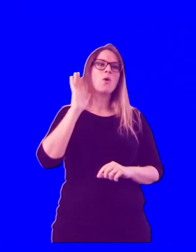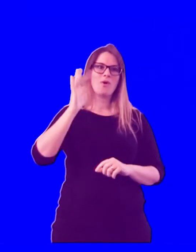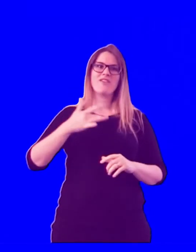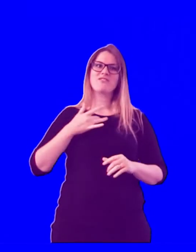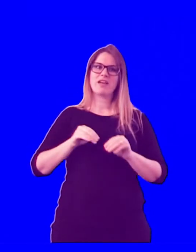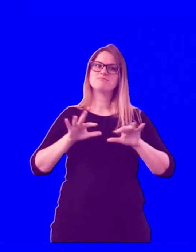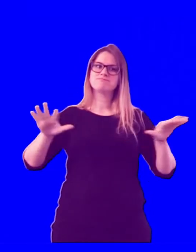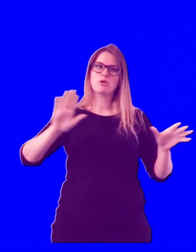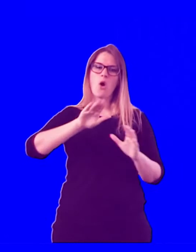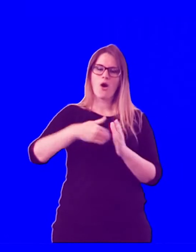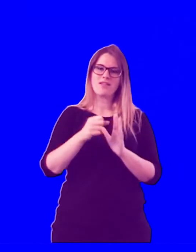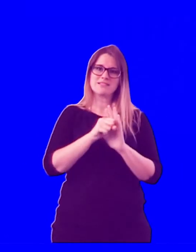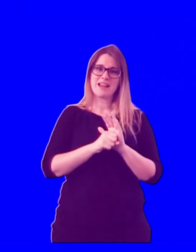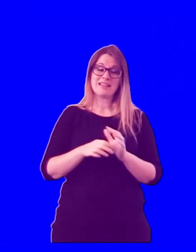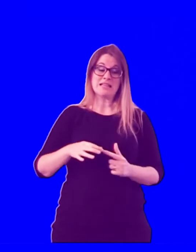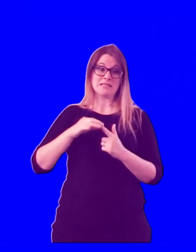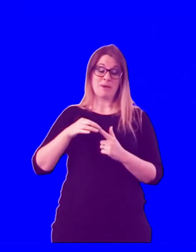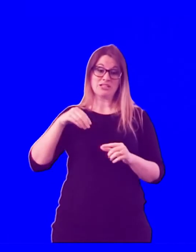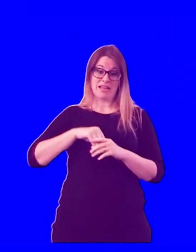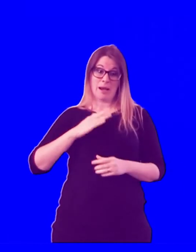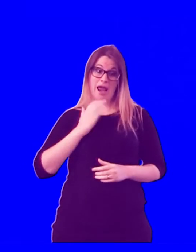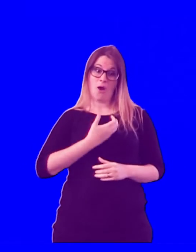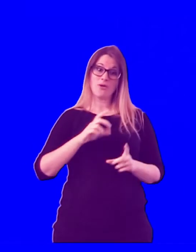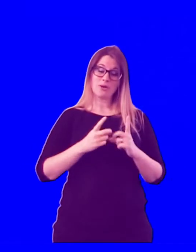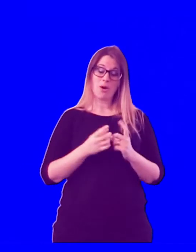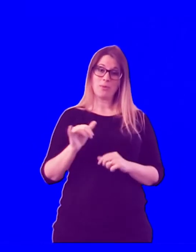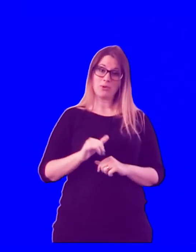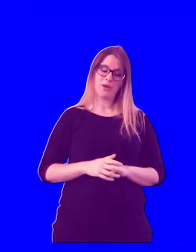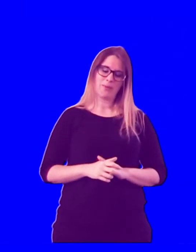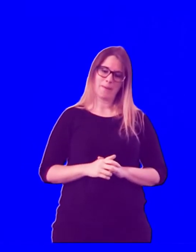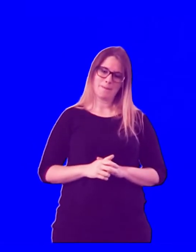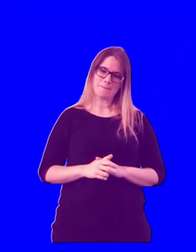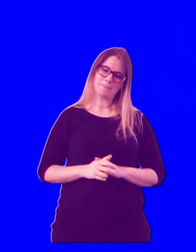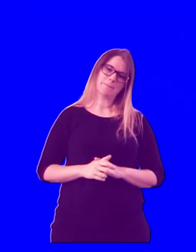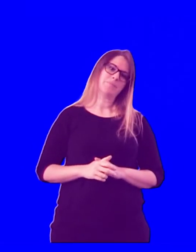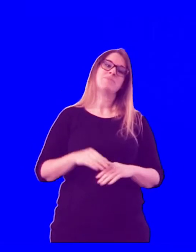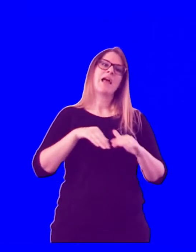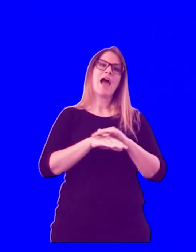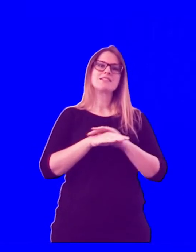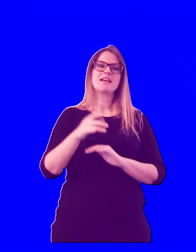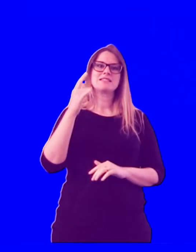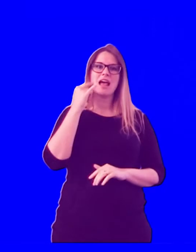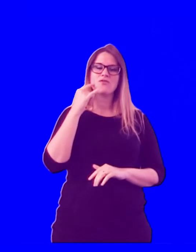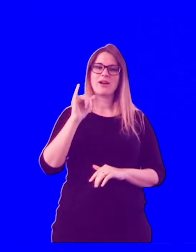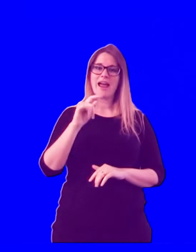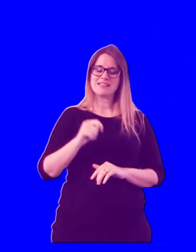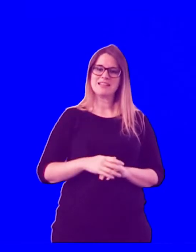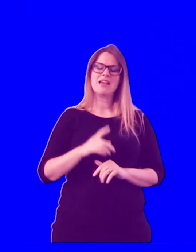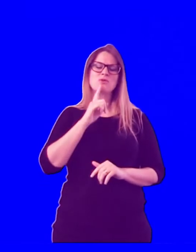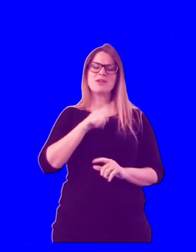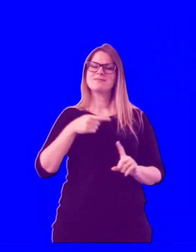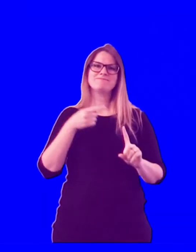vastly felt, especially to the people that my and our department serve. Access IT California is